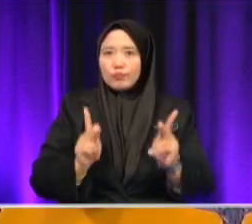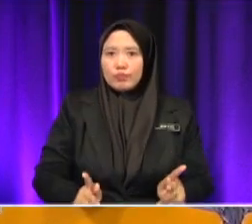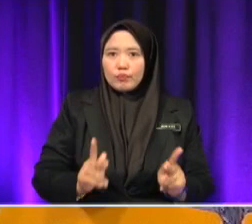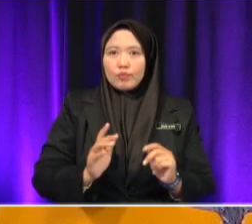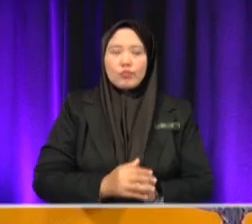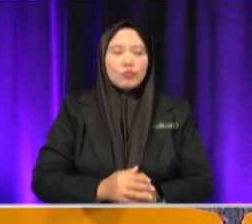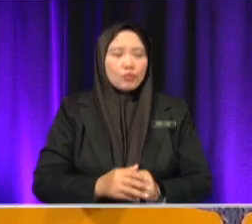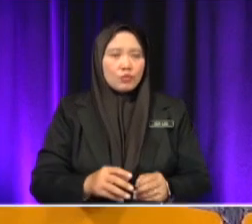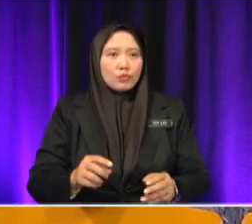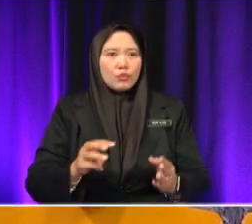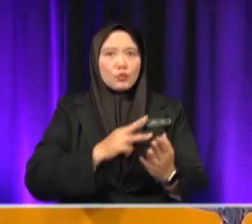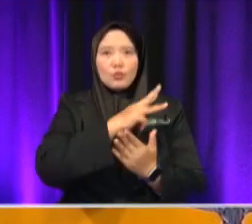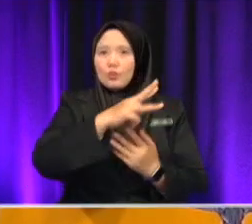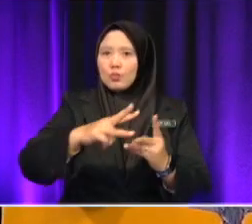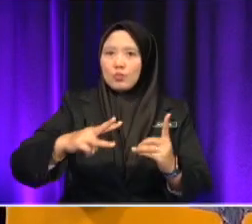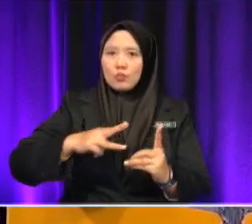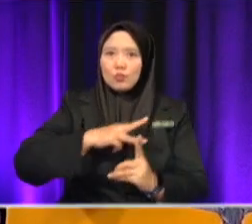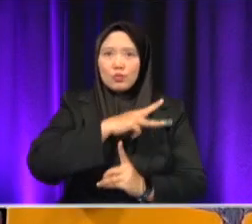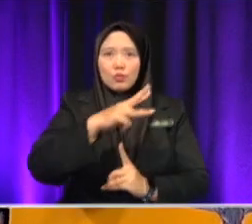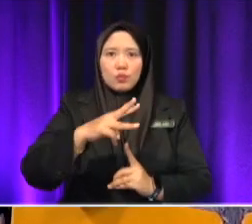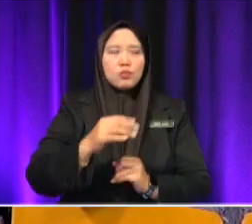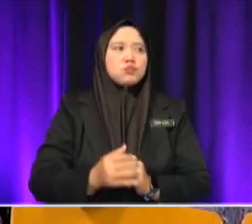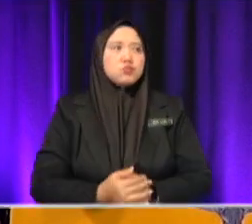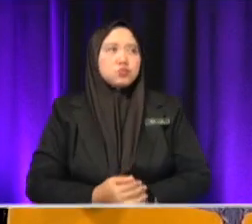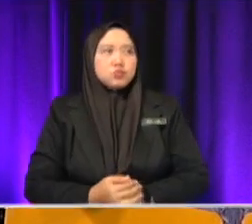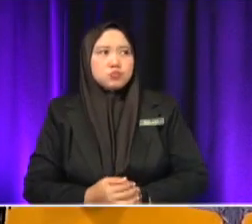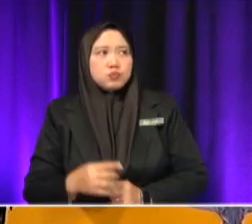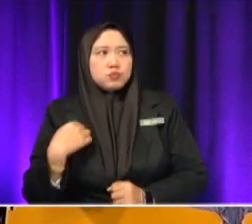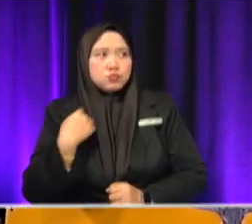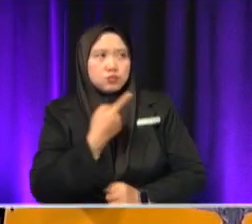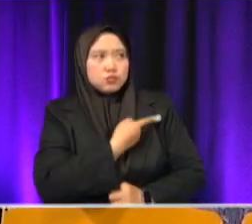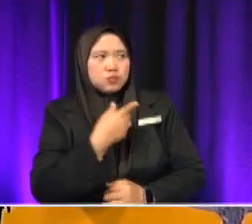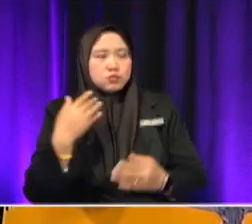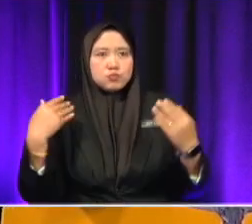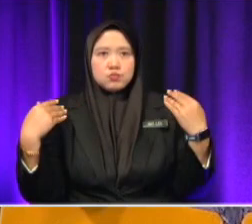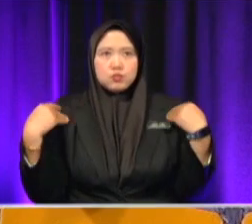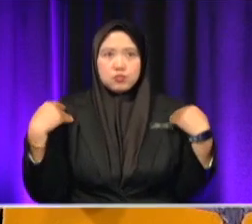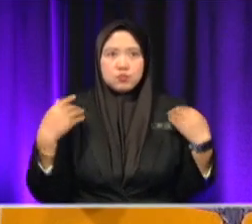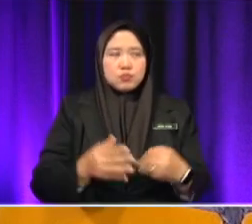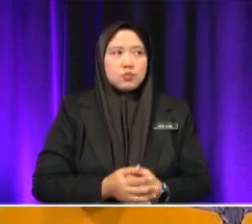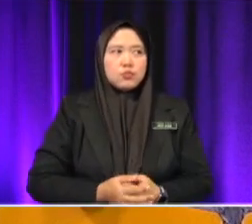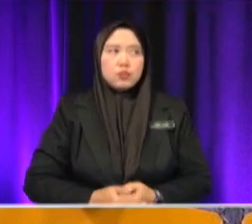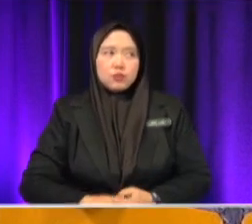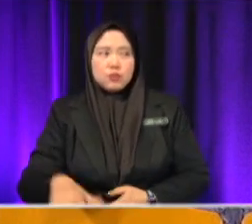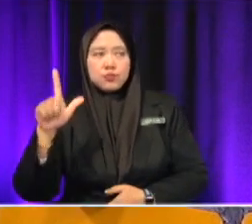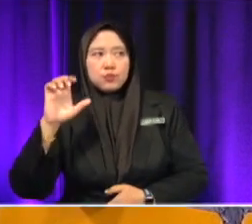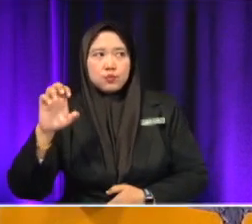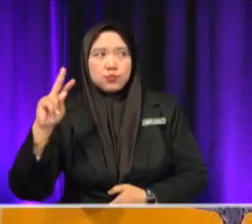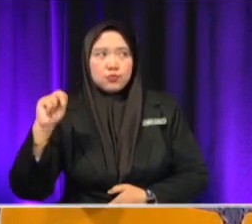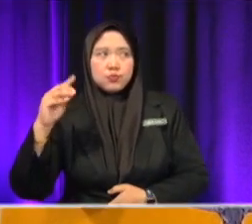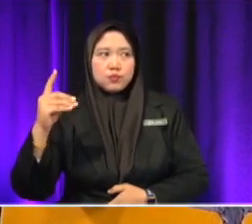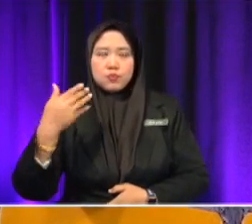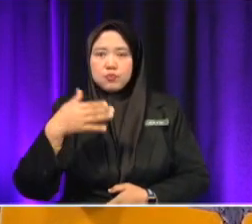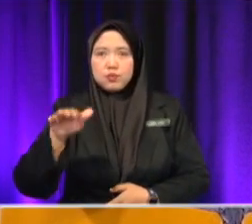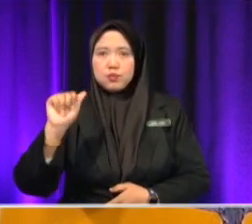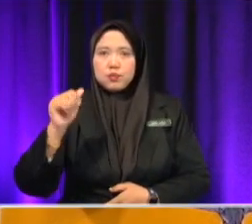we get to know some of it. That would be great. Okay, so we have the phrase lend a hand. So